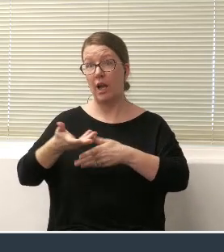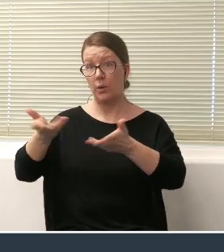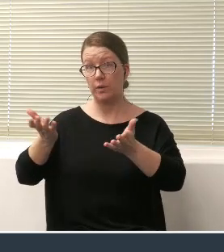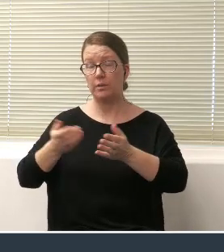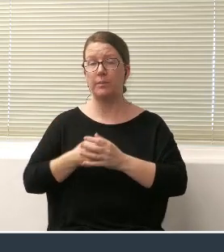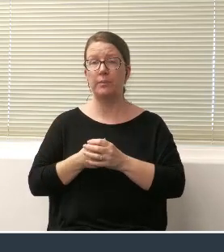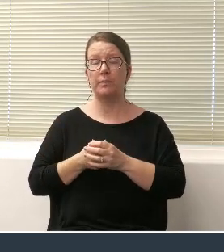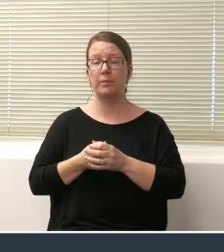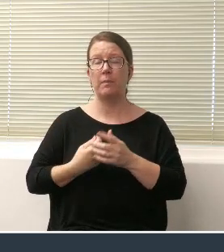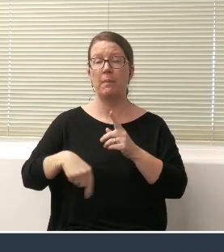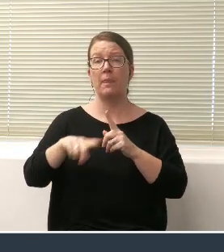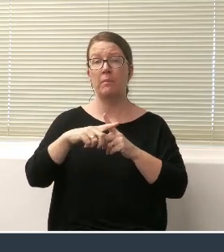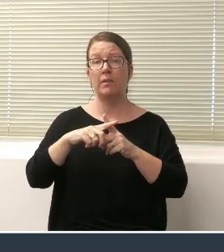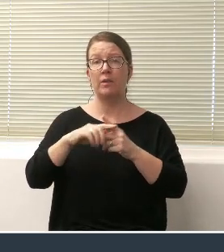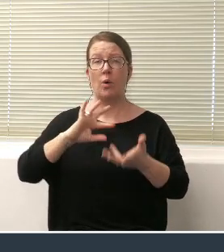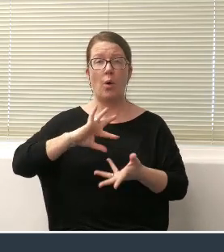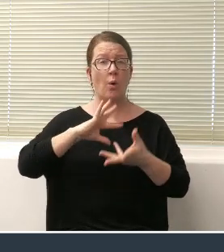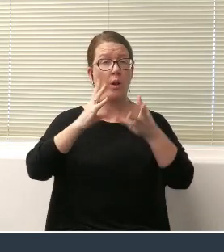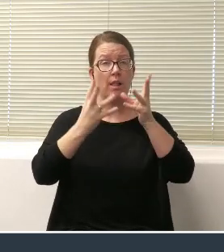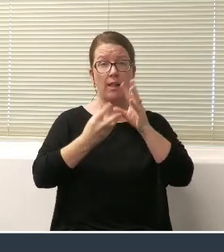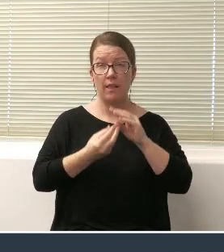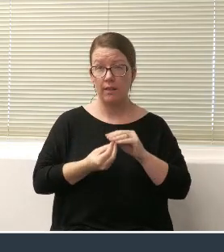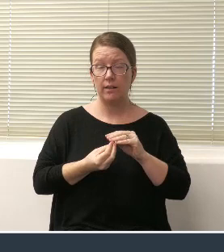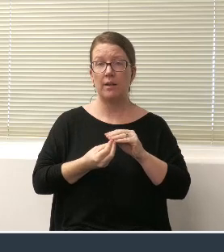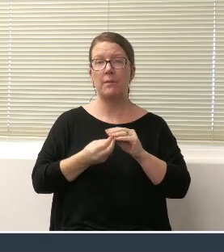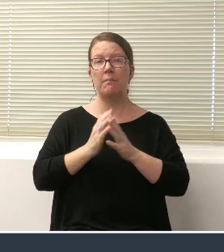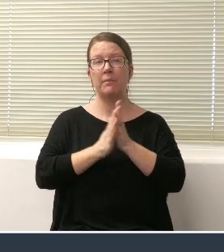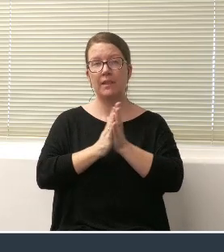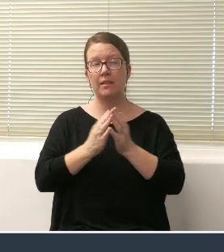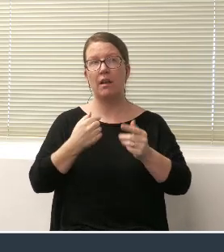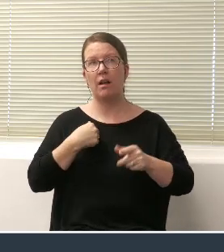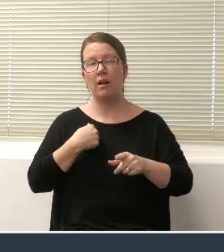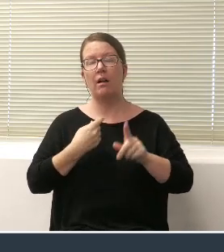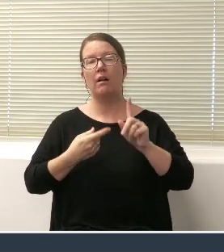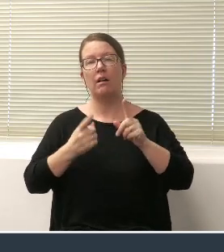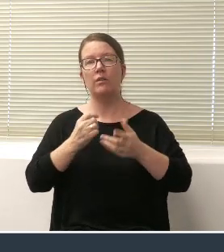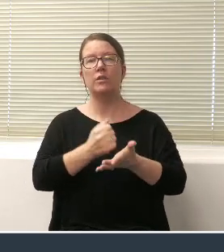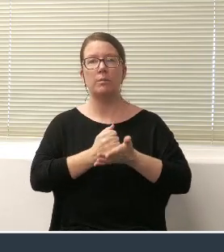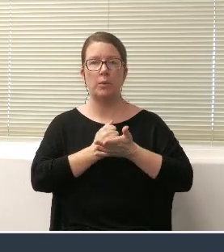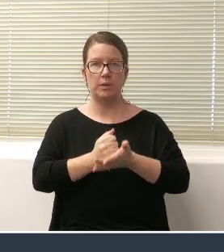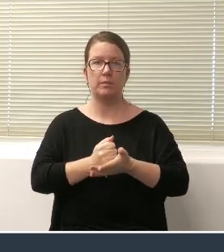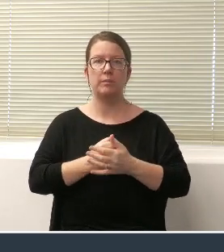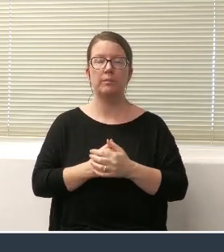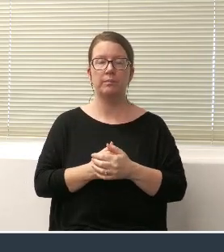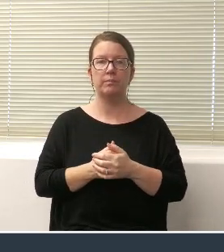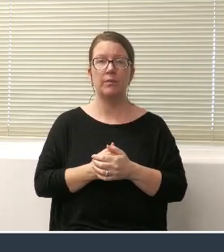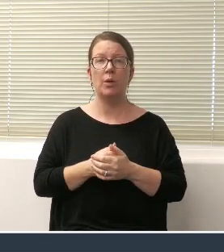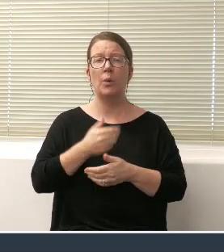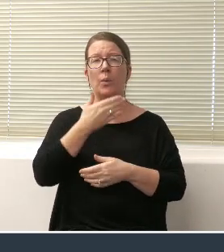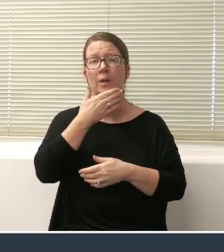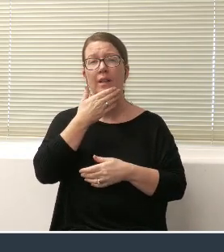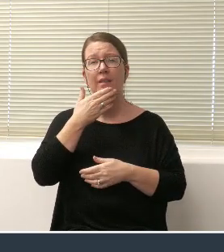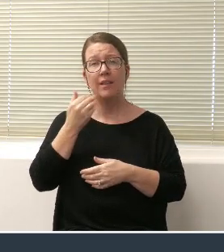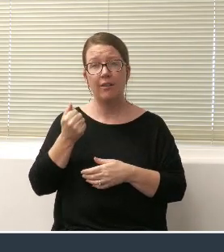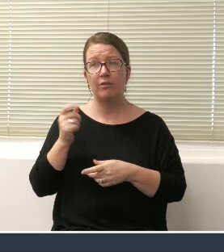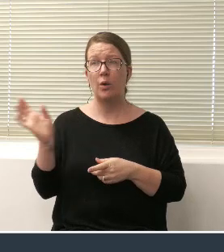the combination of all those things leads me to be able to support this. It would be lovely to have